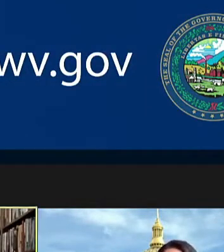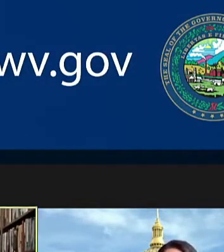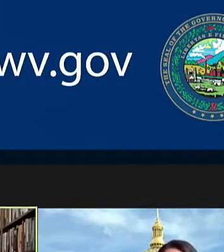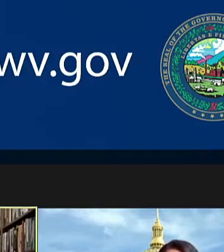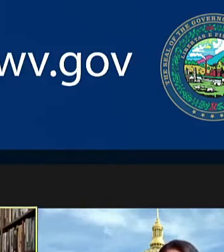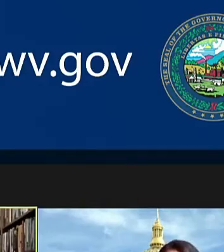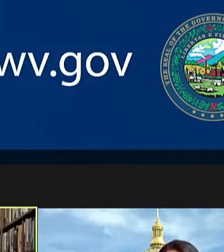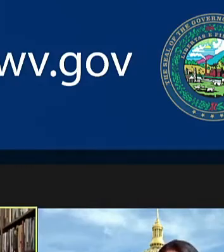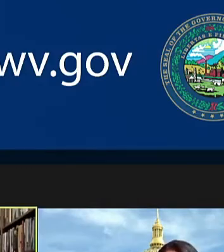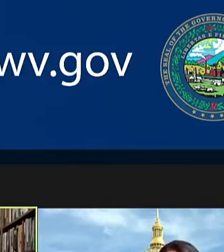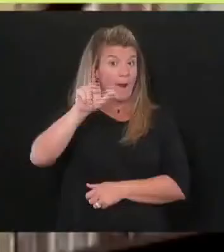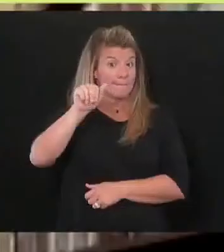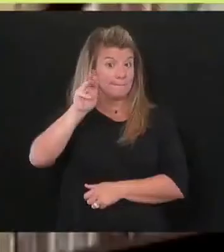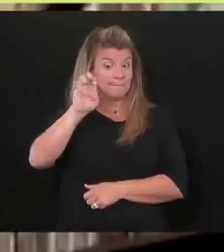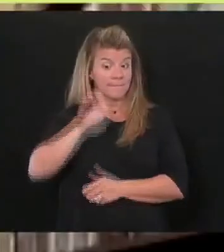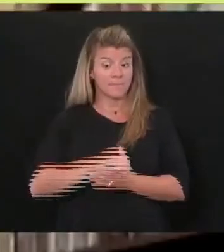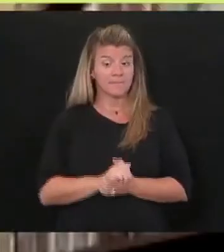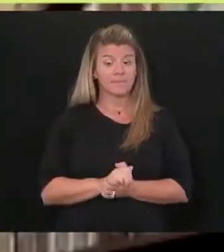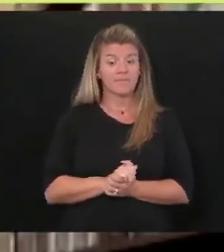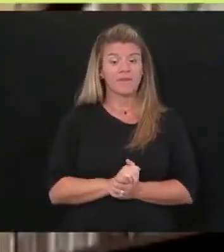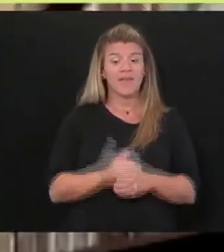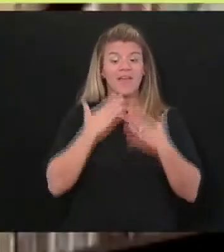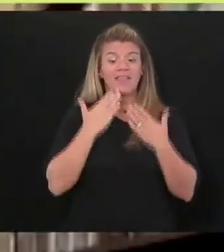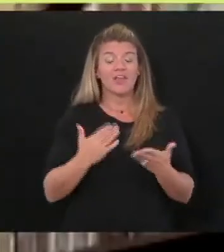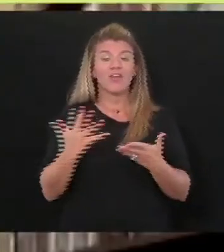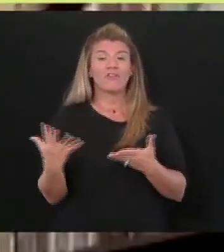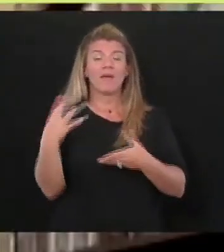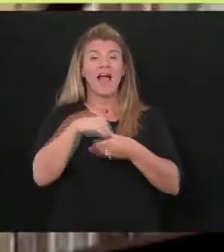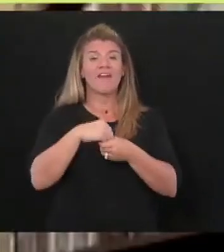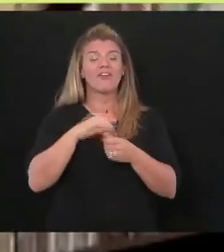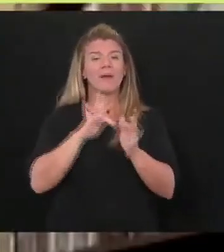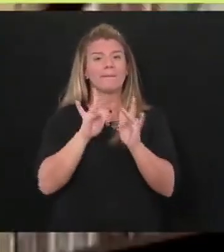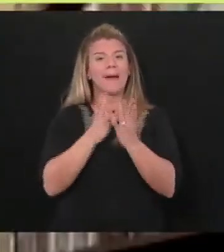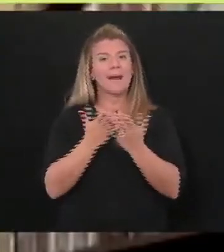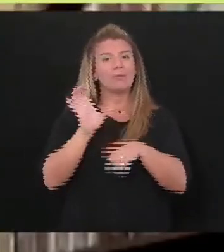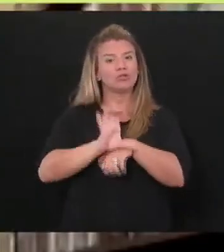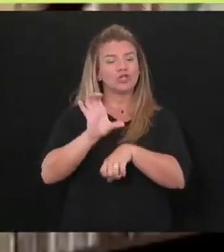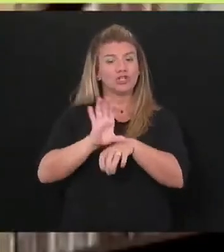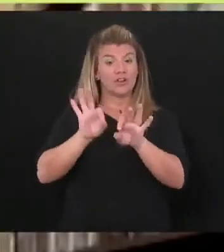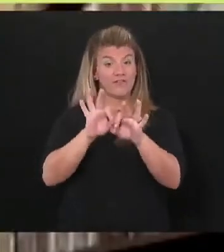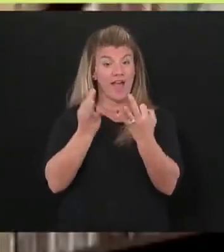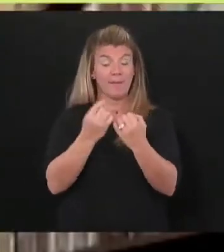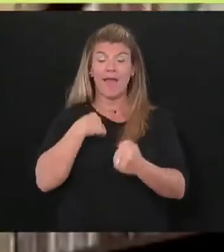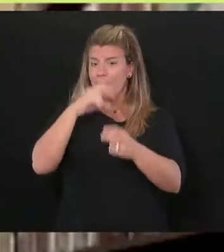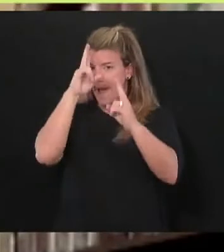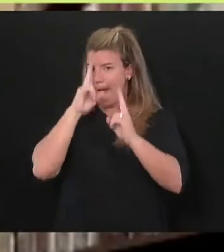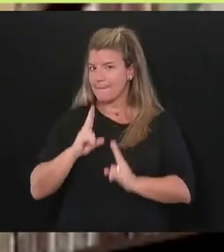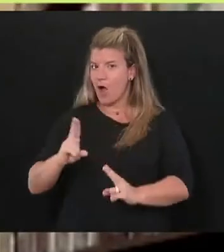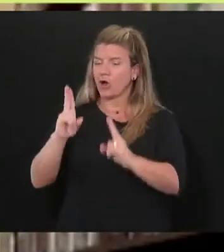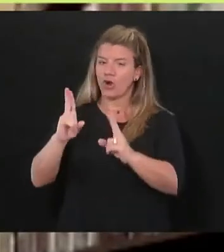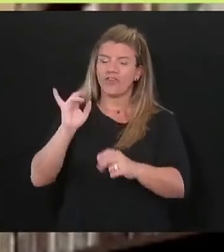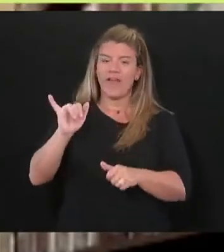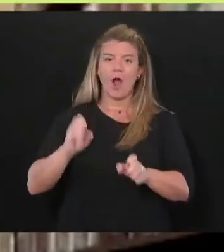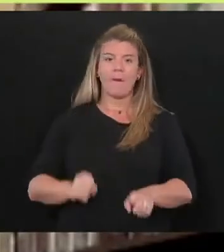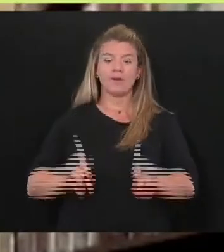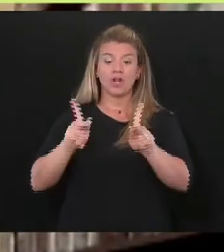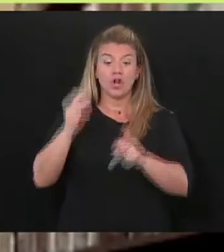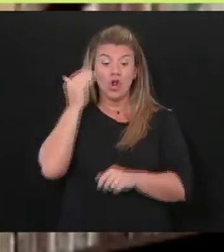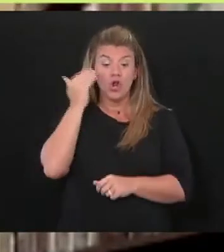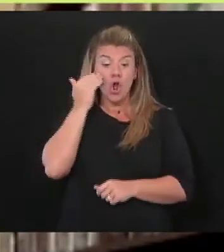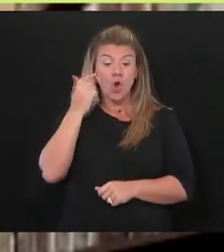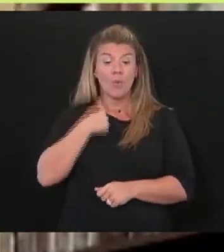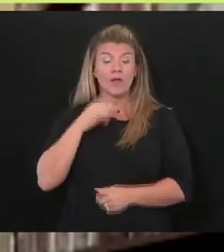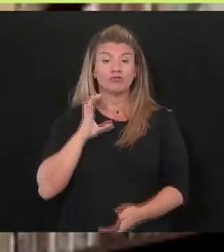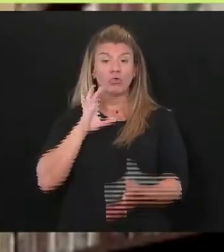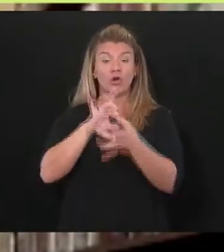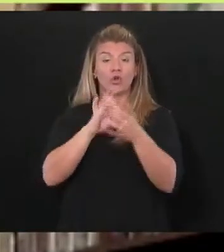Thank you, Governor. Now, on behalf of the entire Bible Center Church family, I'm honored and grateful for the opportunity. And please know that we join you in